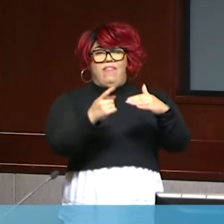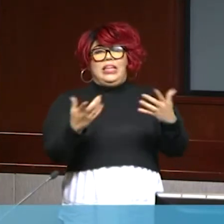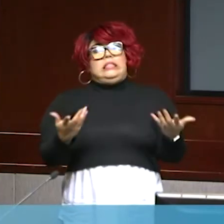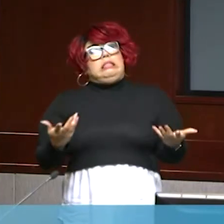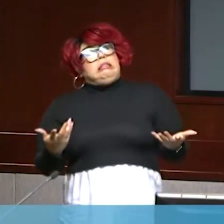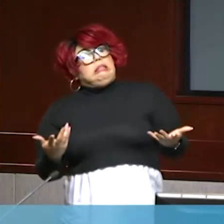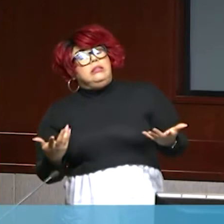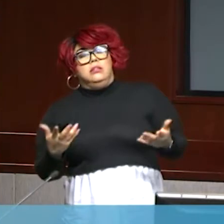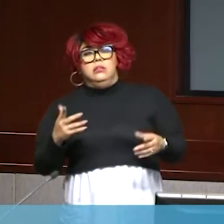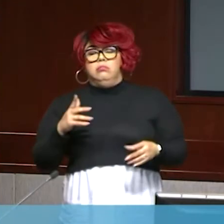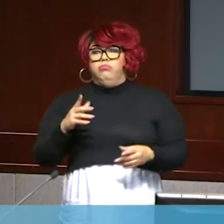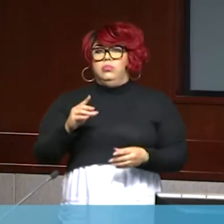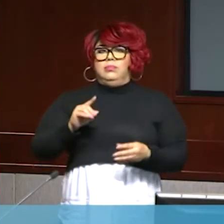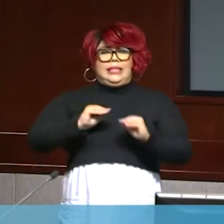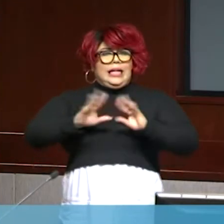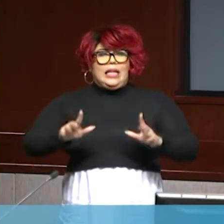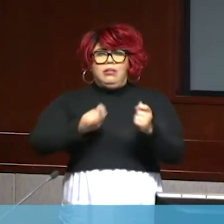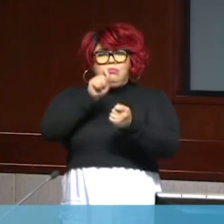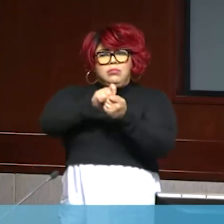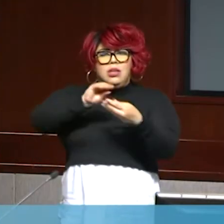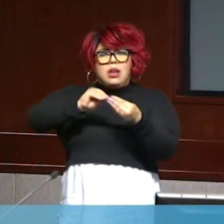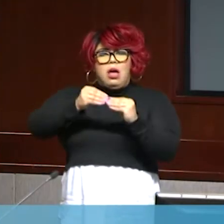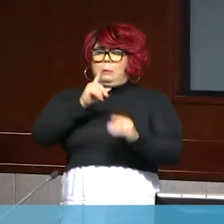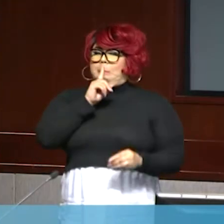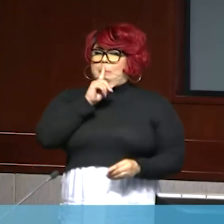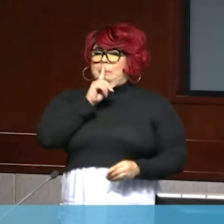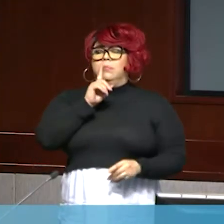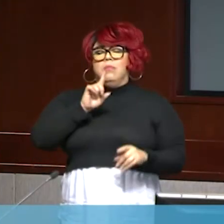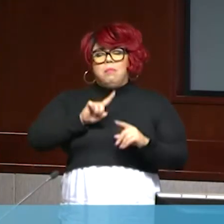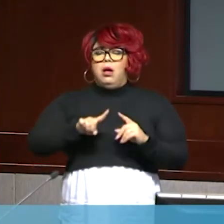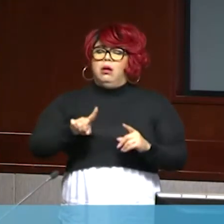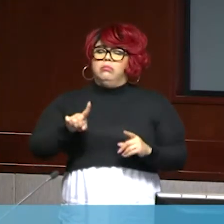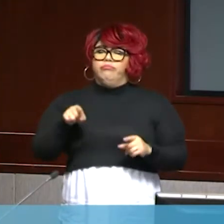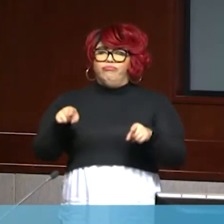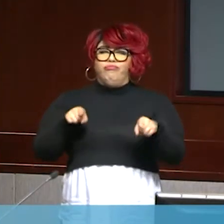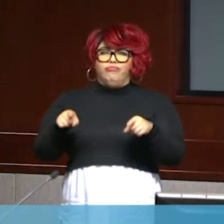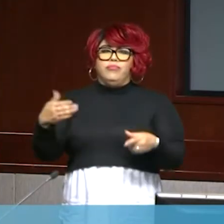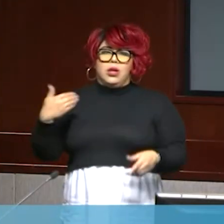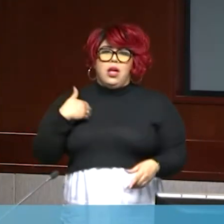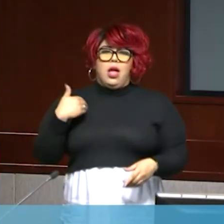don't have an actual number, but they are showing positive employees on this